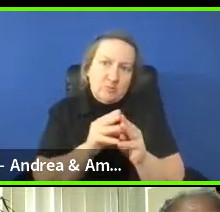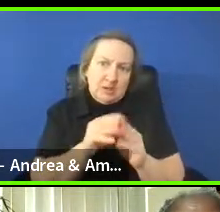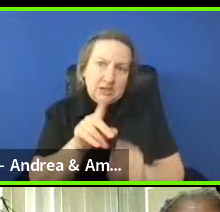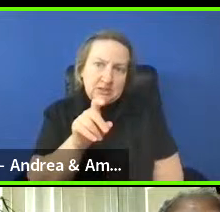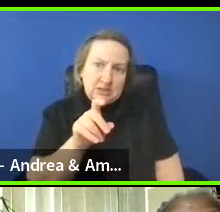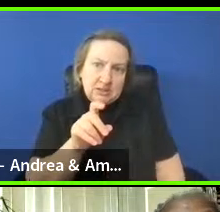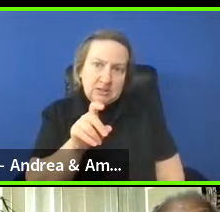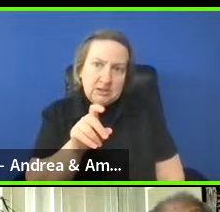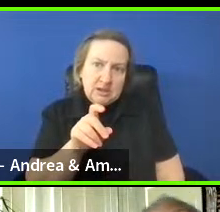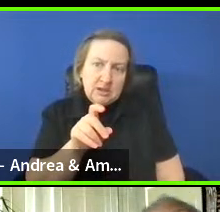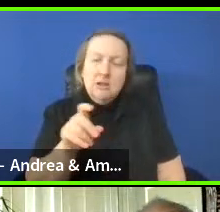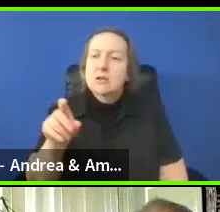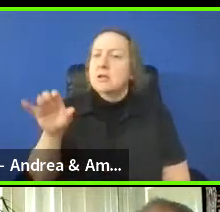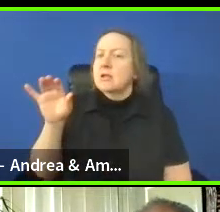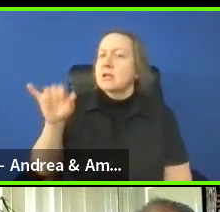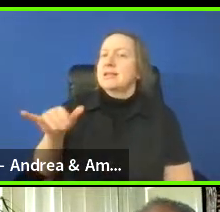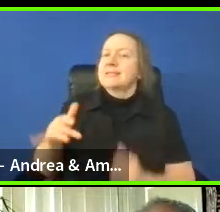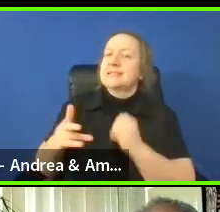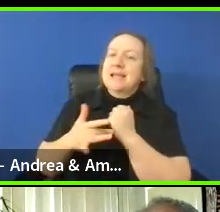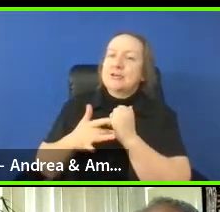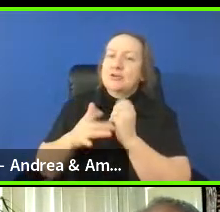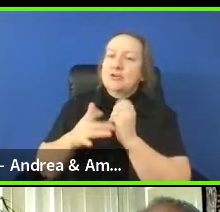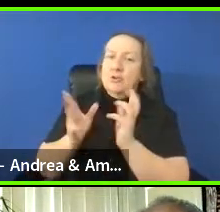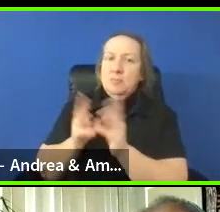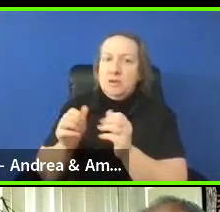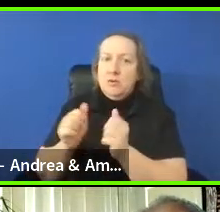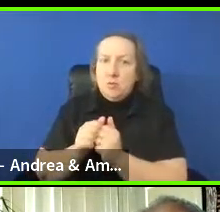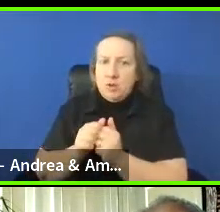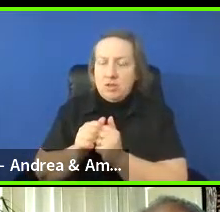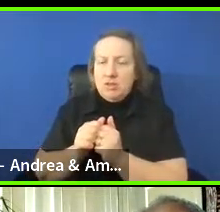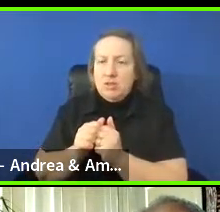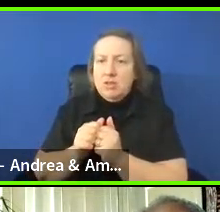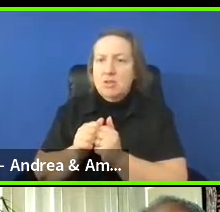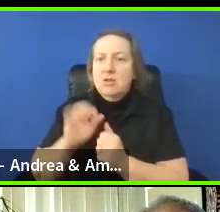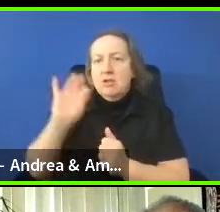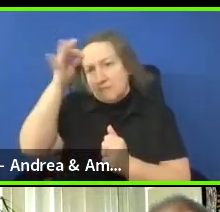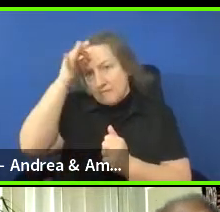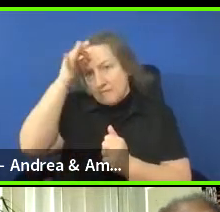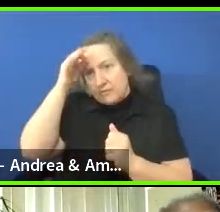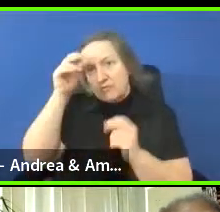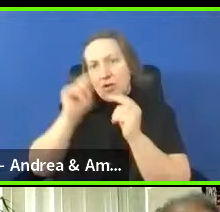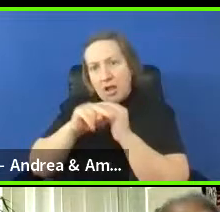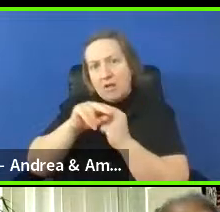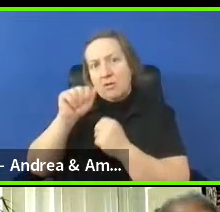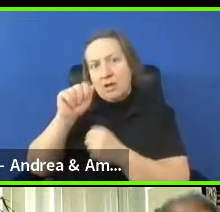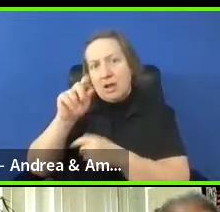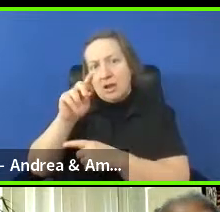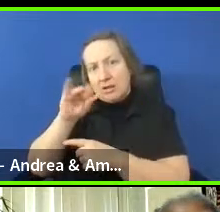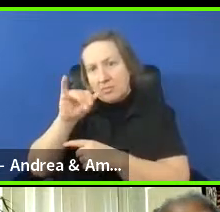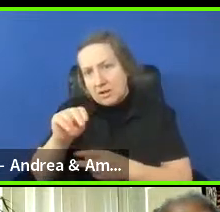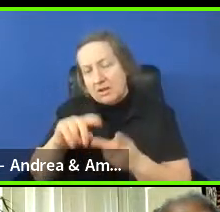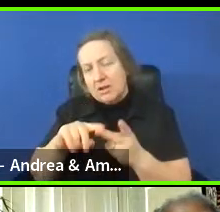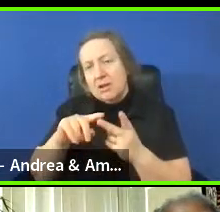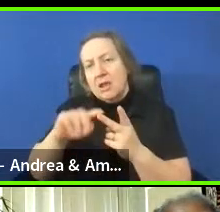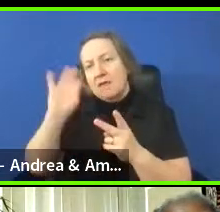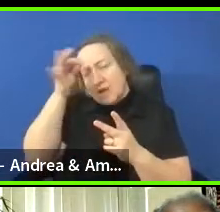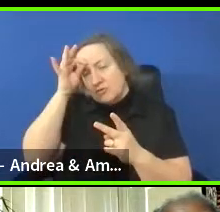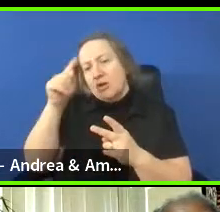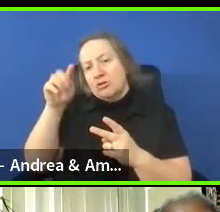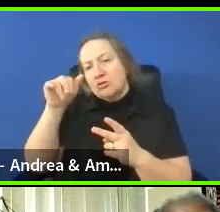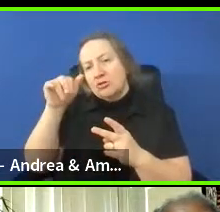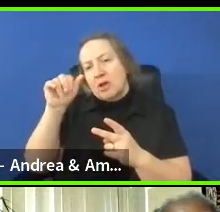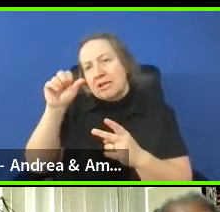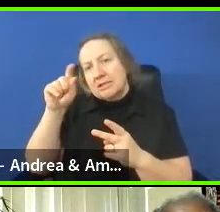So these are technical meetings with Federal Highway Administration and Federal Transit Authority.